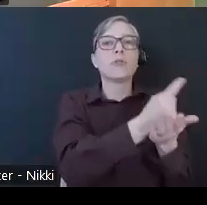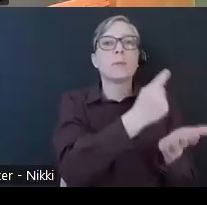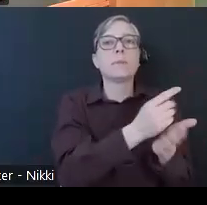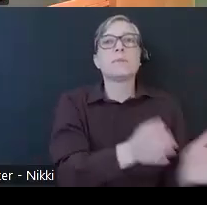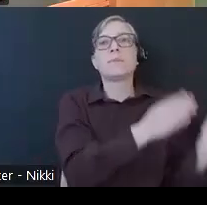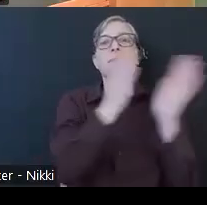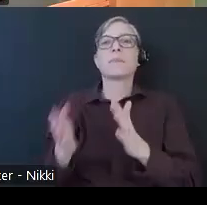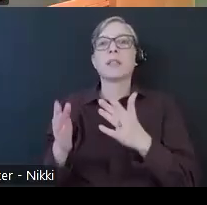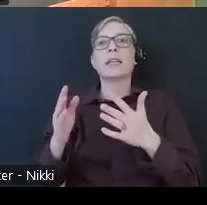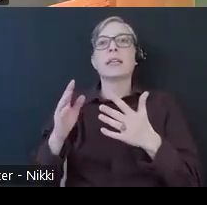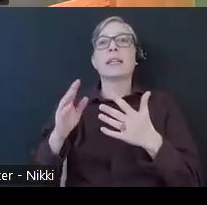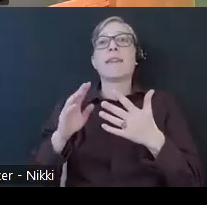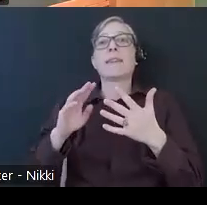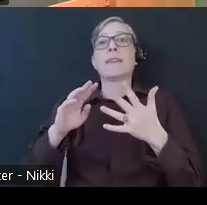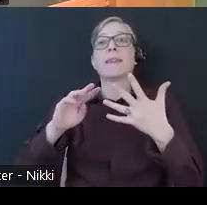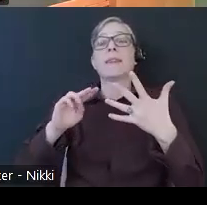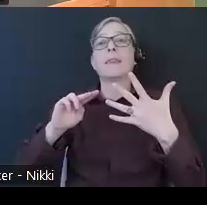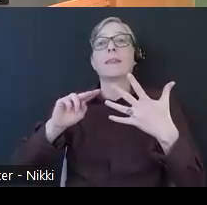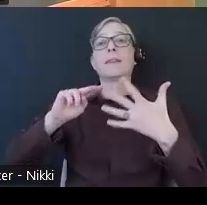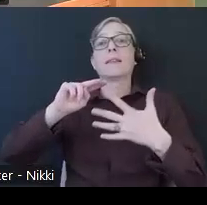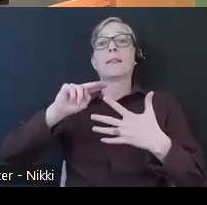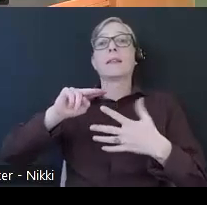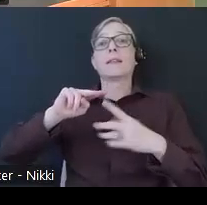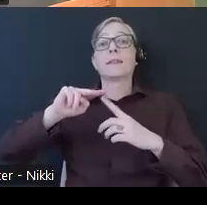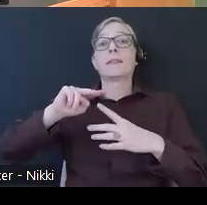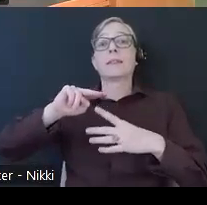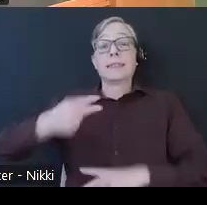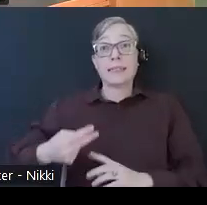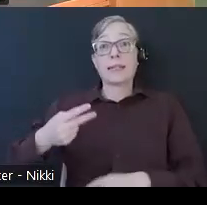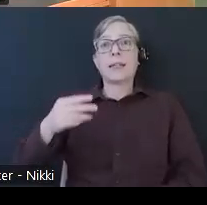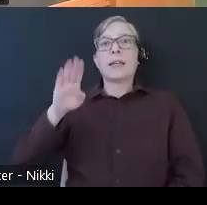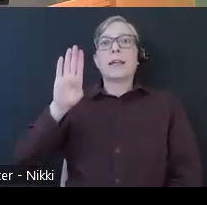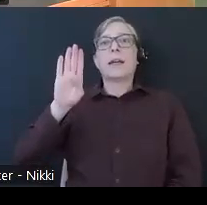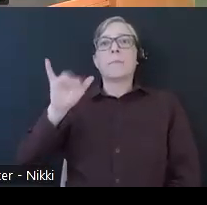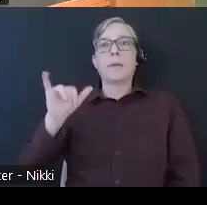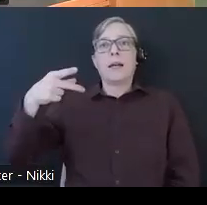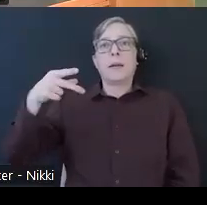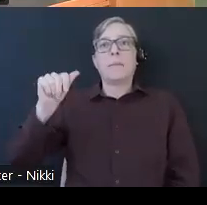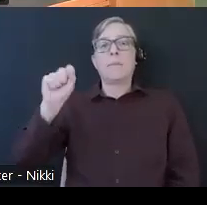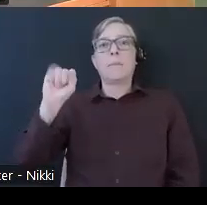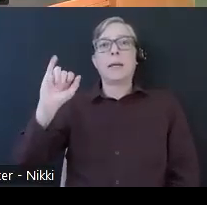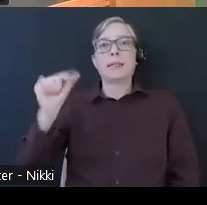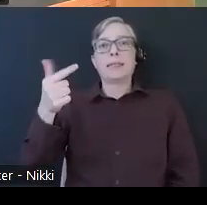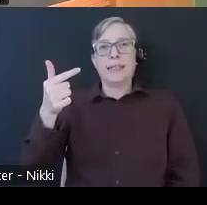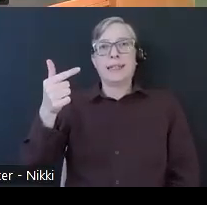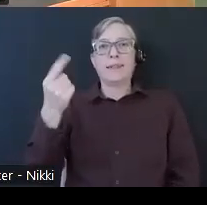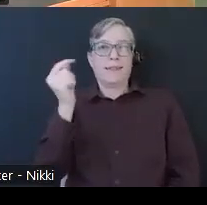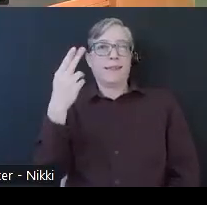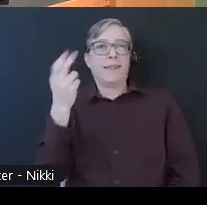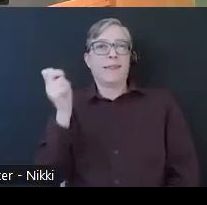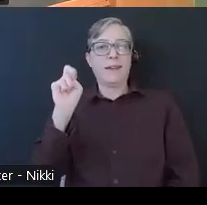that I mentioned earlier, which was the first trial to apply the collaborative care model for treating depression in a